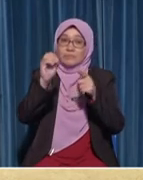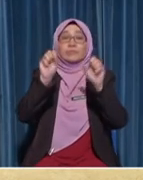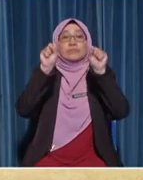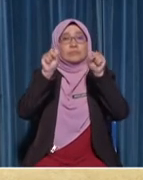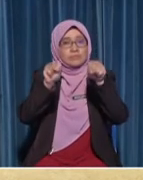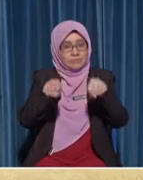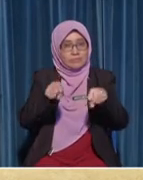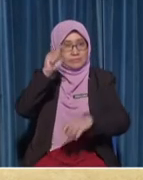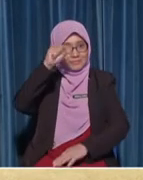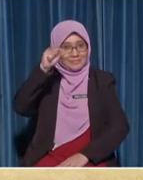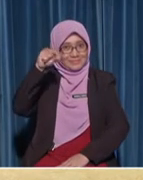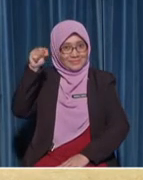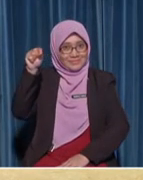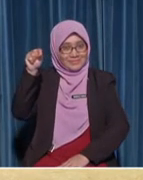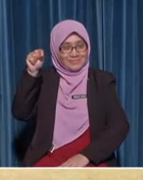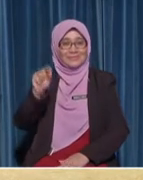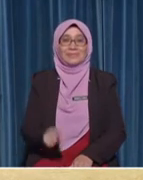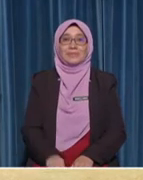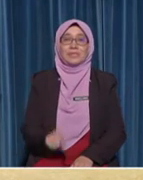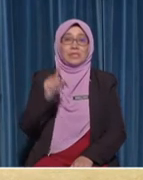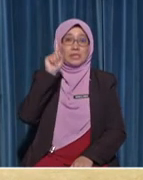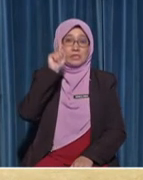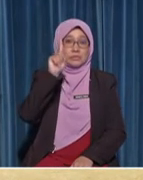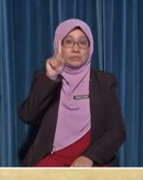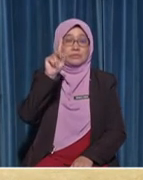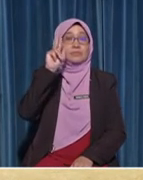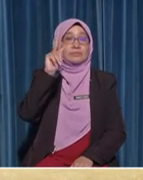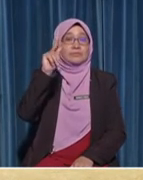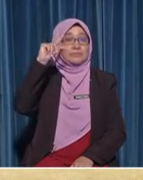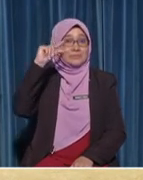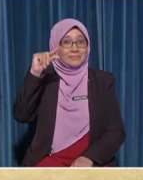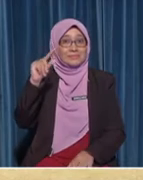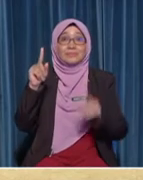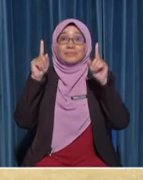be written as 1